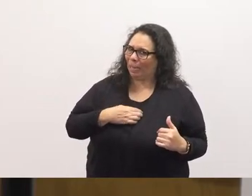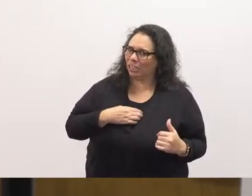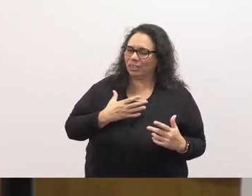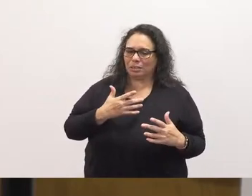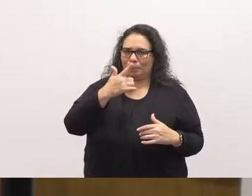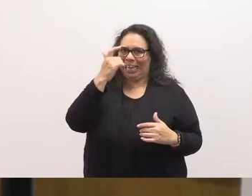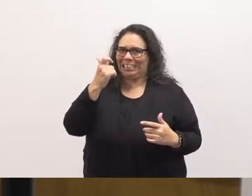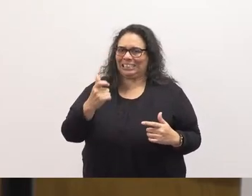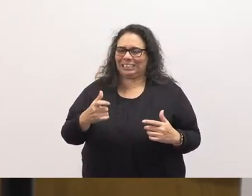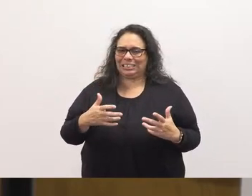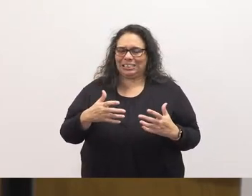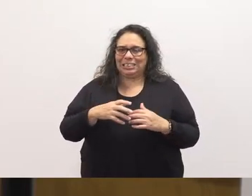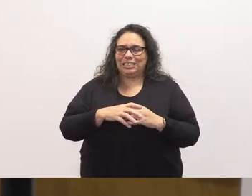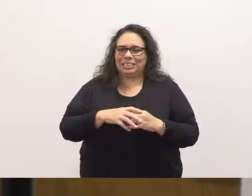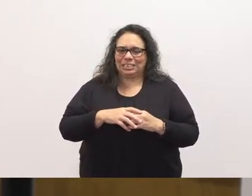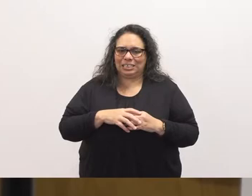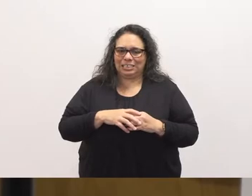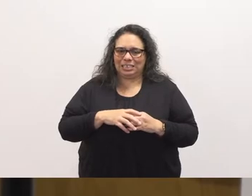like I said, I don't like